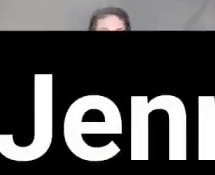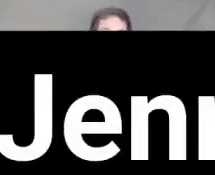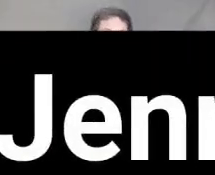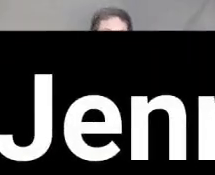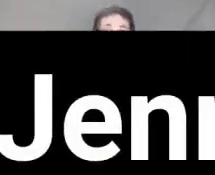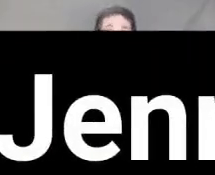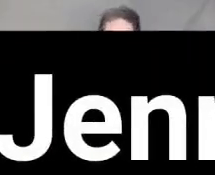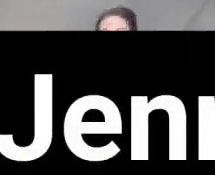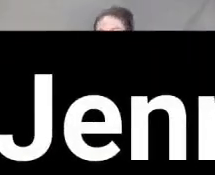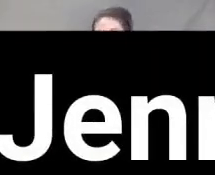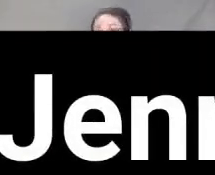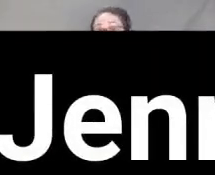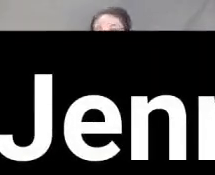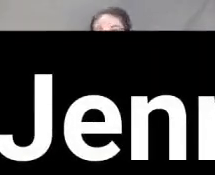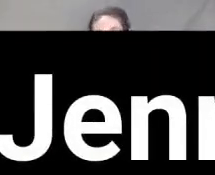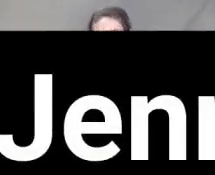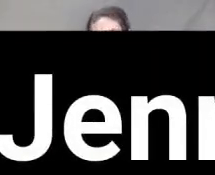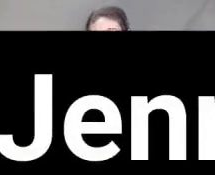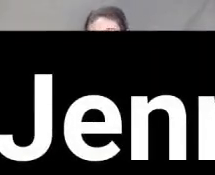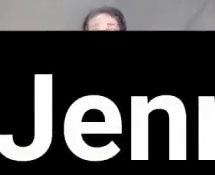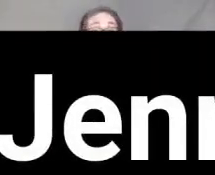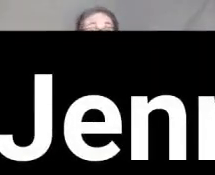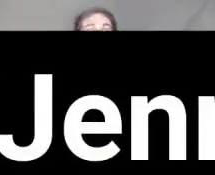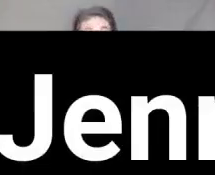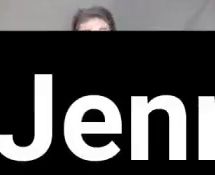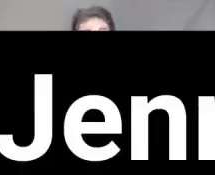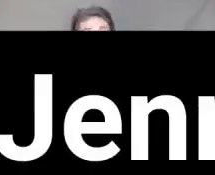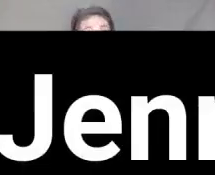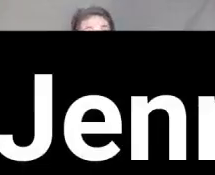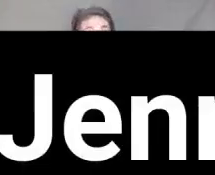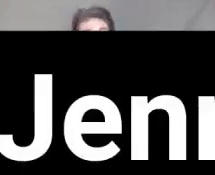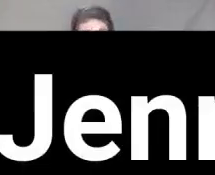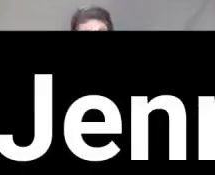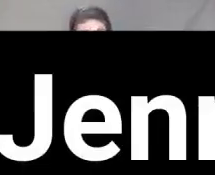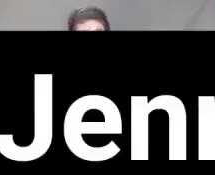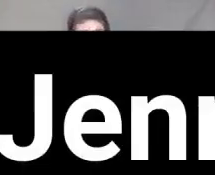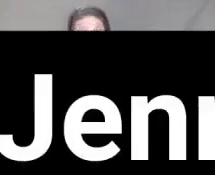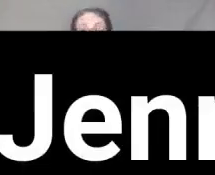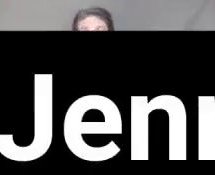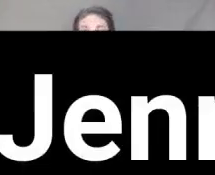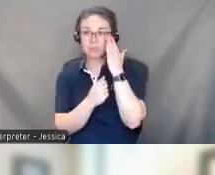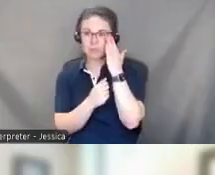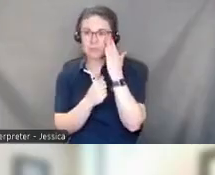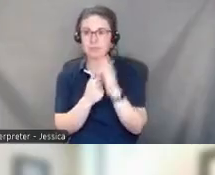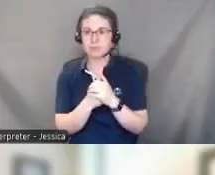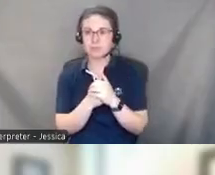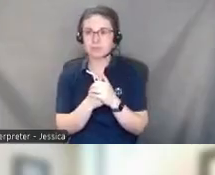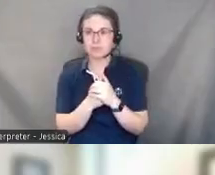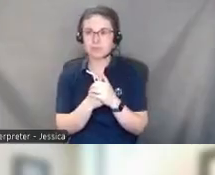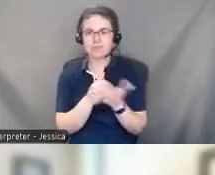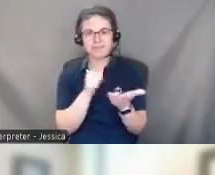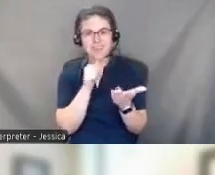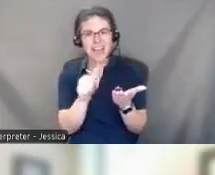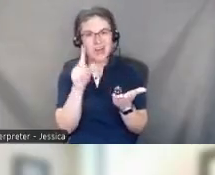please. Oh, so are you talking about the flyer for this group, how we meet first Friday? Well, I don't think we have a